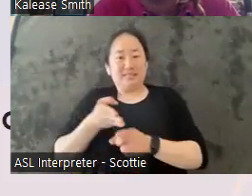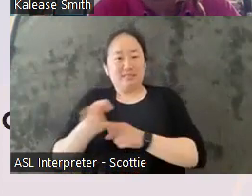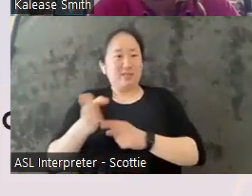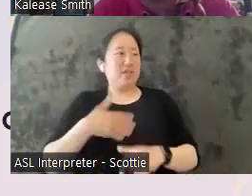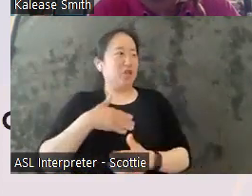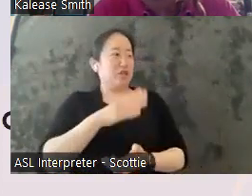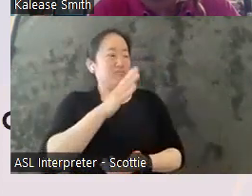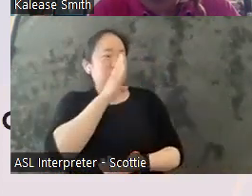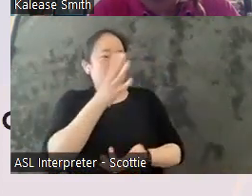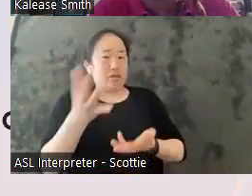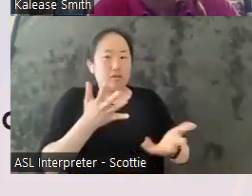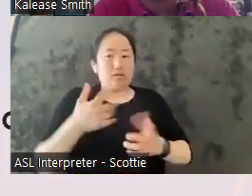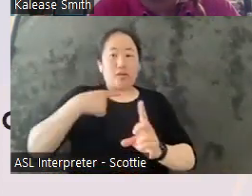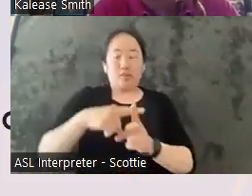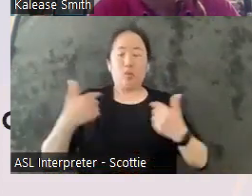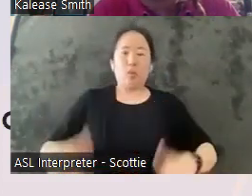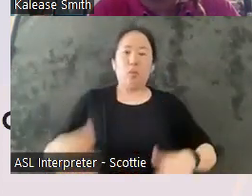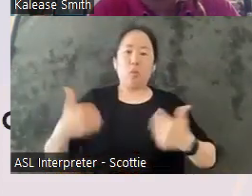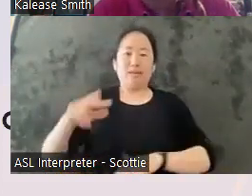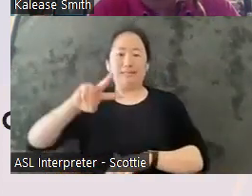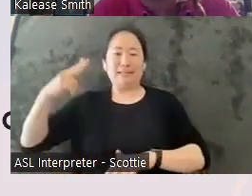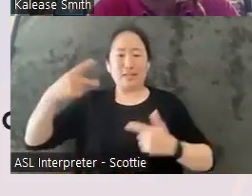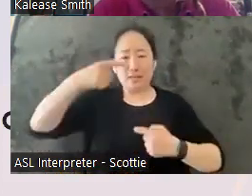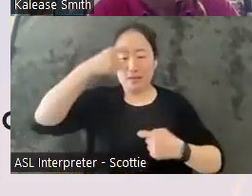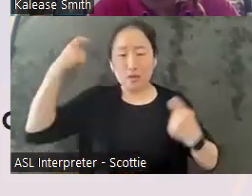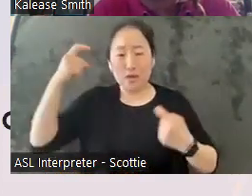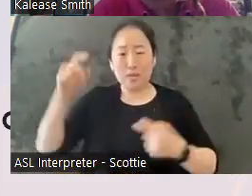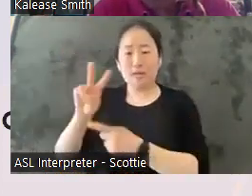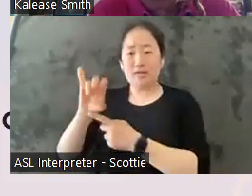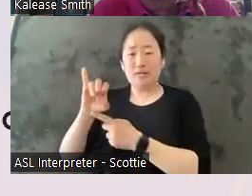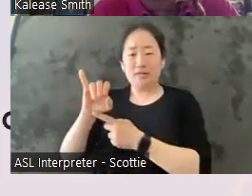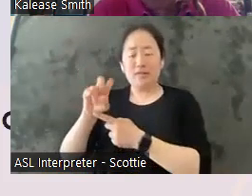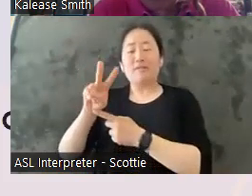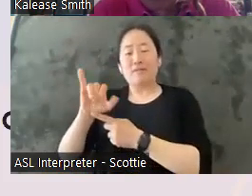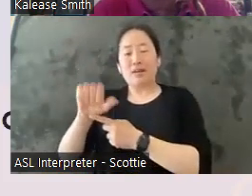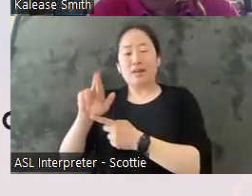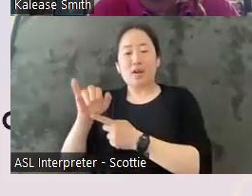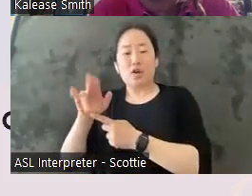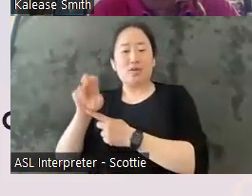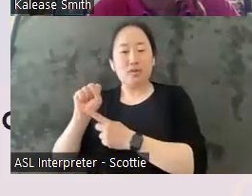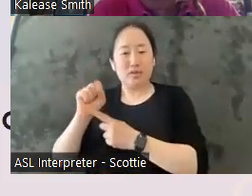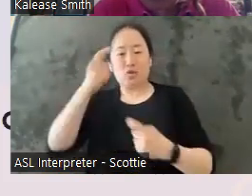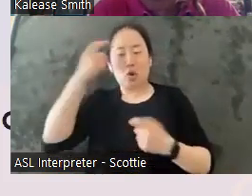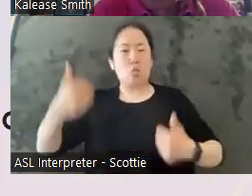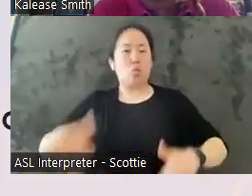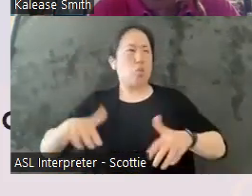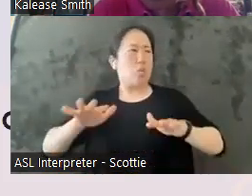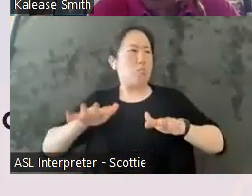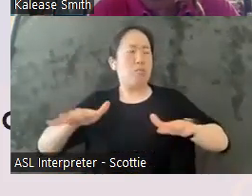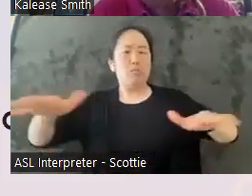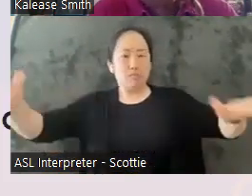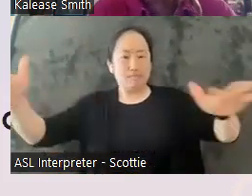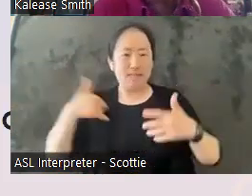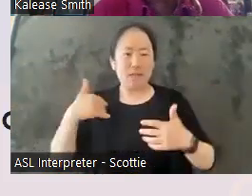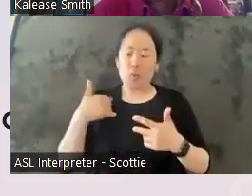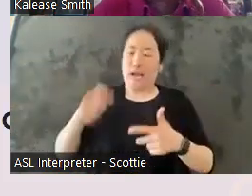of vicarious trauma. Self-care is so important. So that's kind of talking about question number 1, but I did want to briefly touch on question